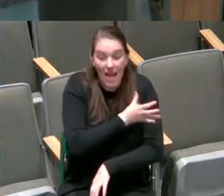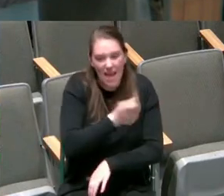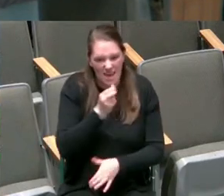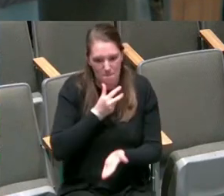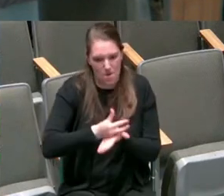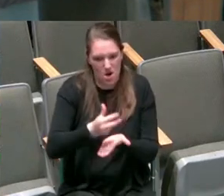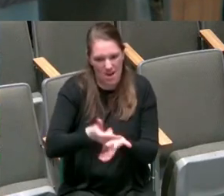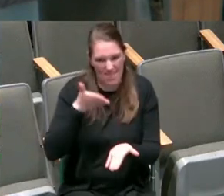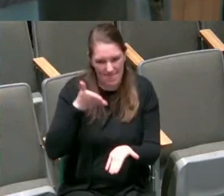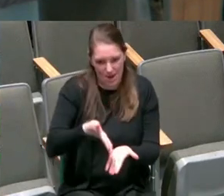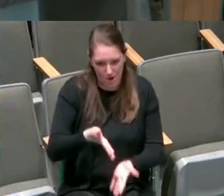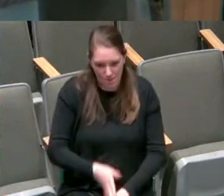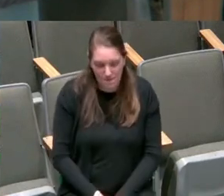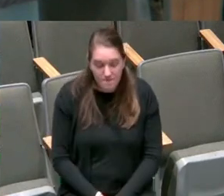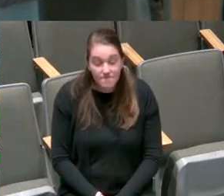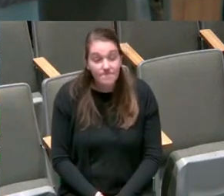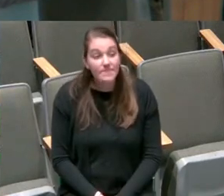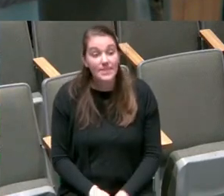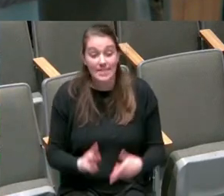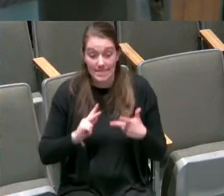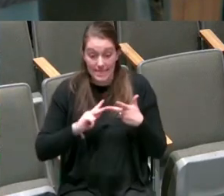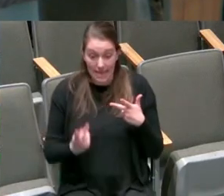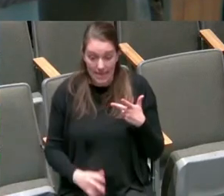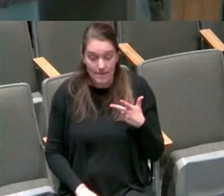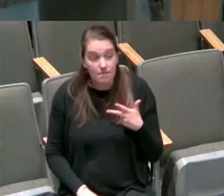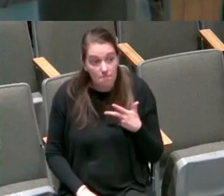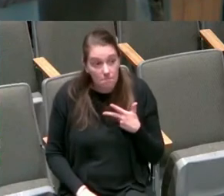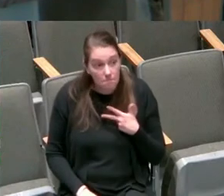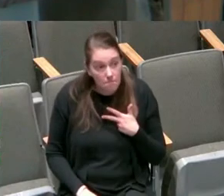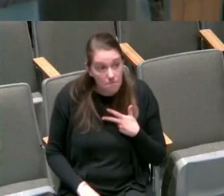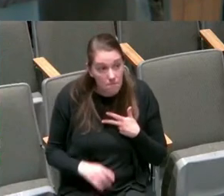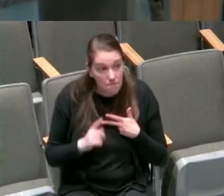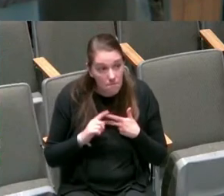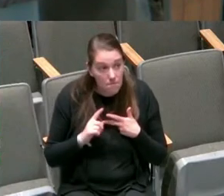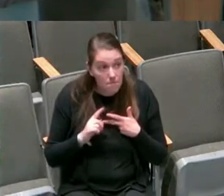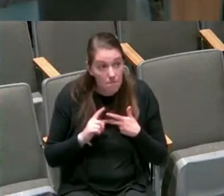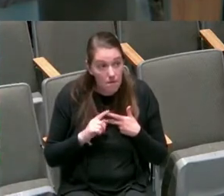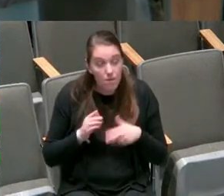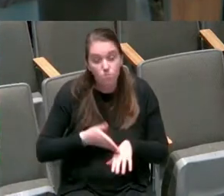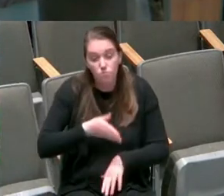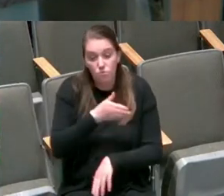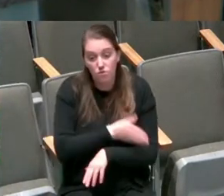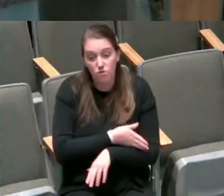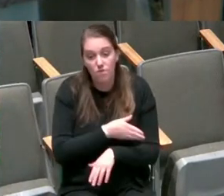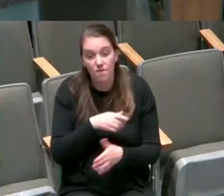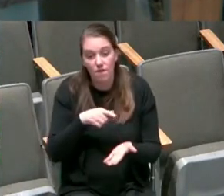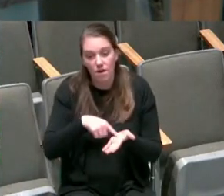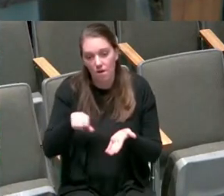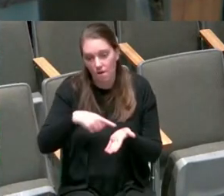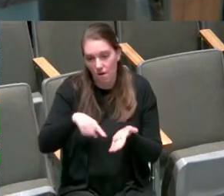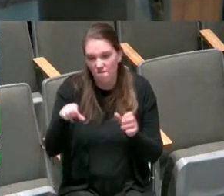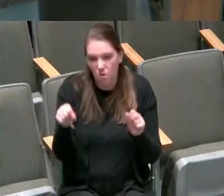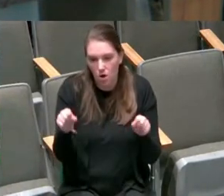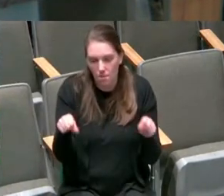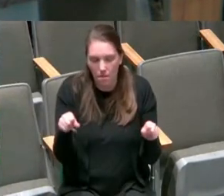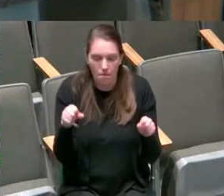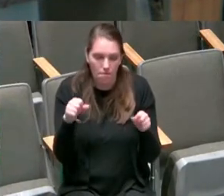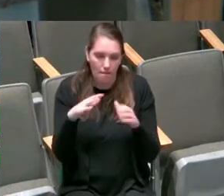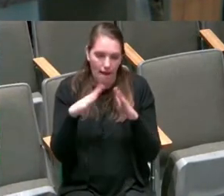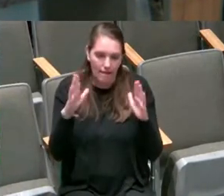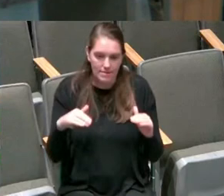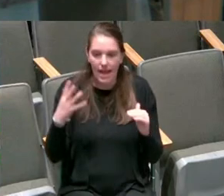there the second big one is improvements to our affordable housing particularly their outdoor space and that's